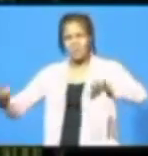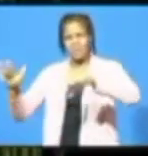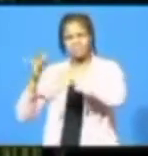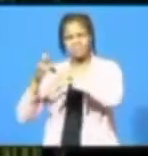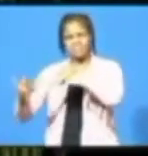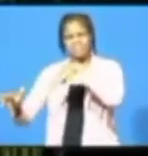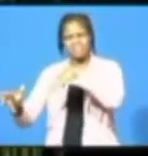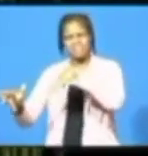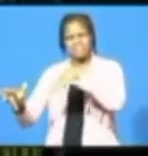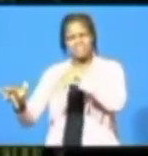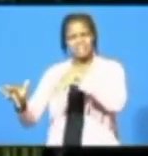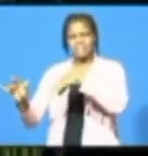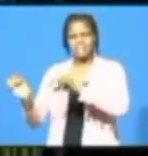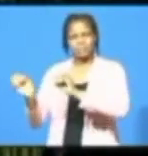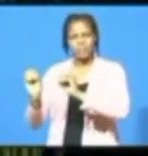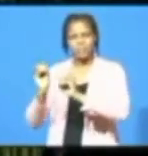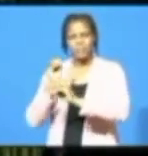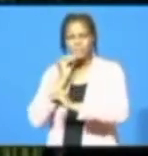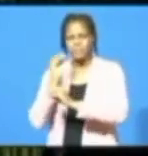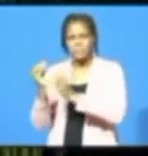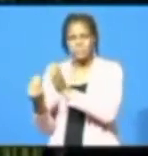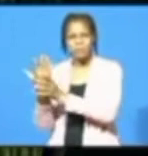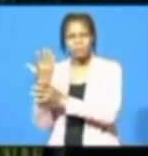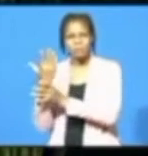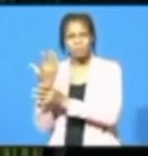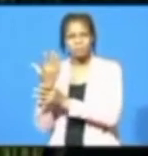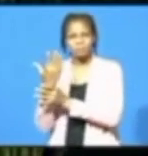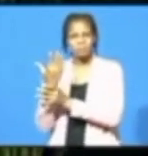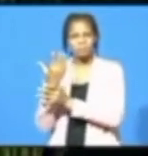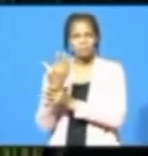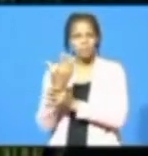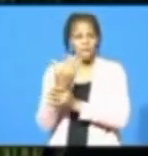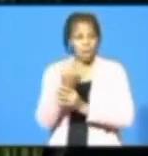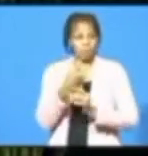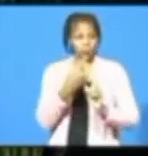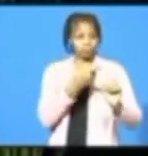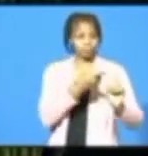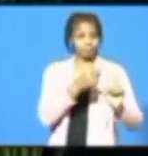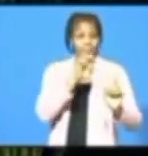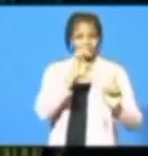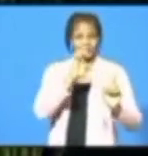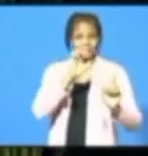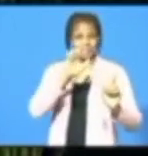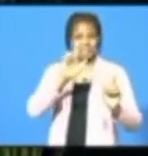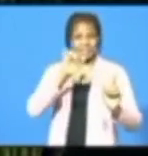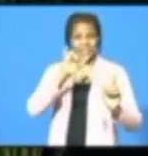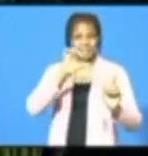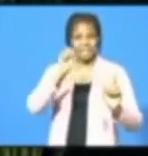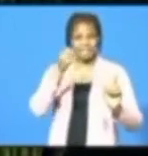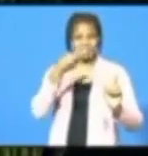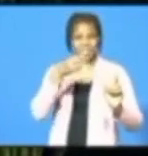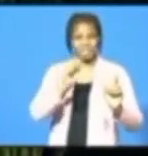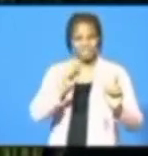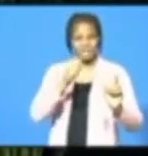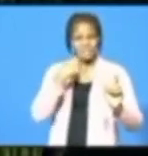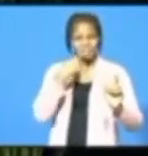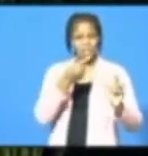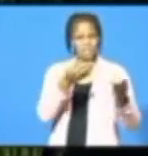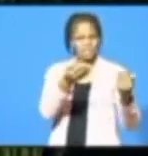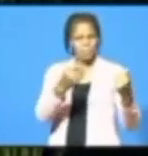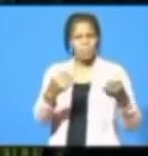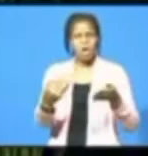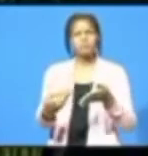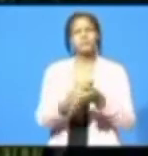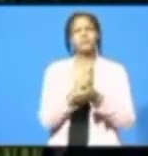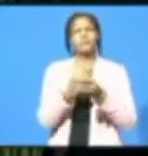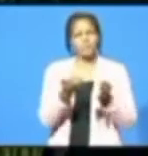he said, bring me a new bowl and put salt in it.